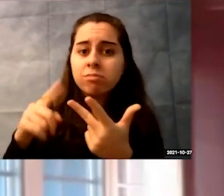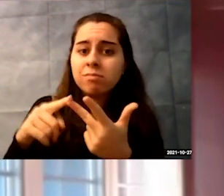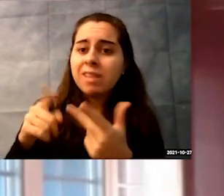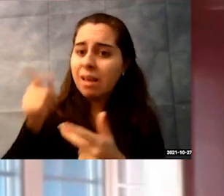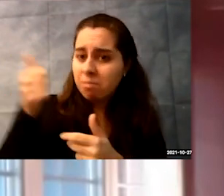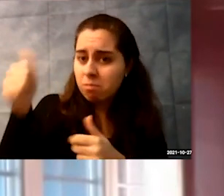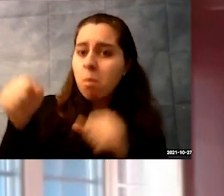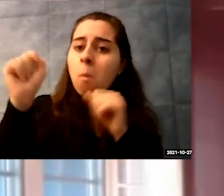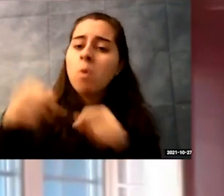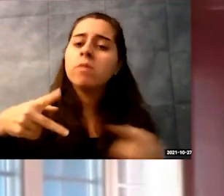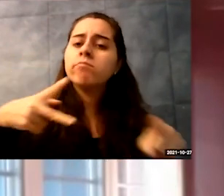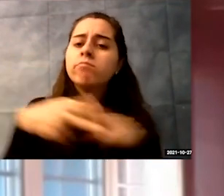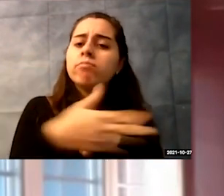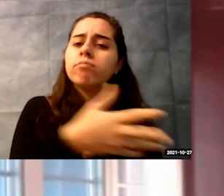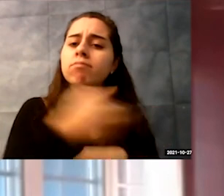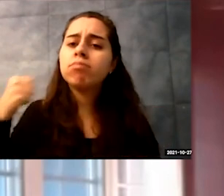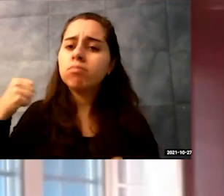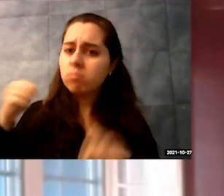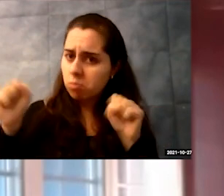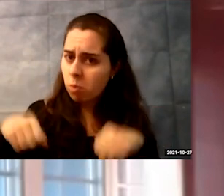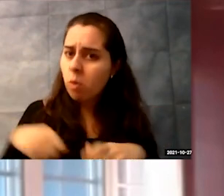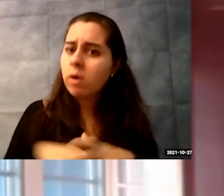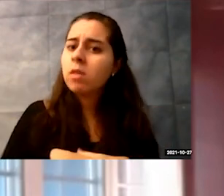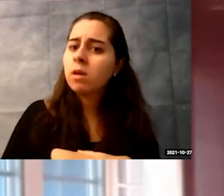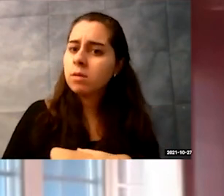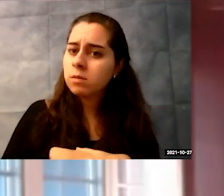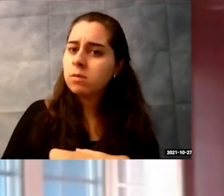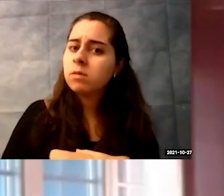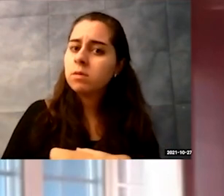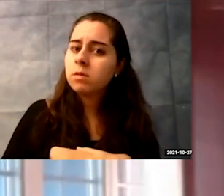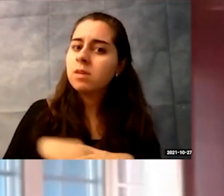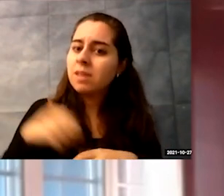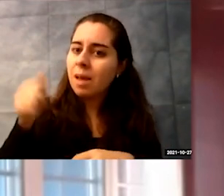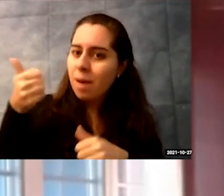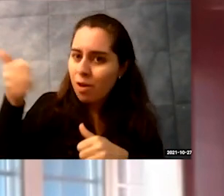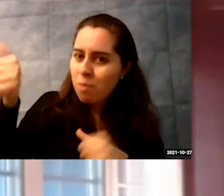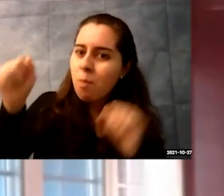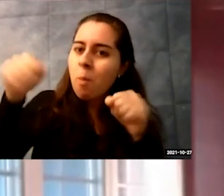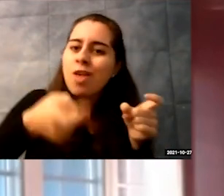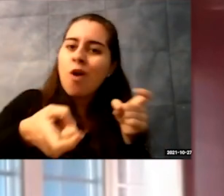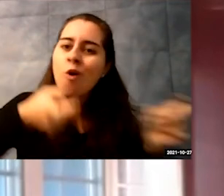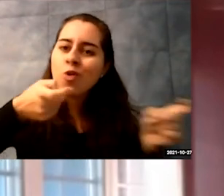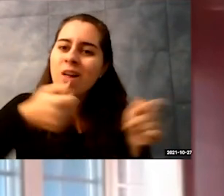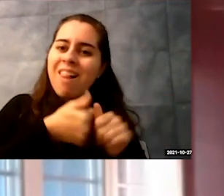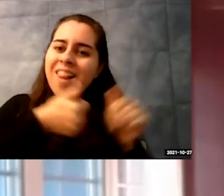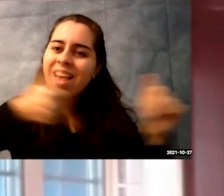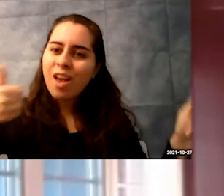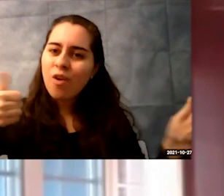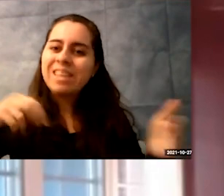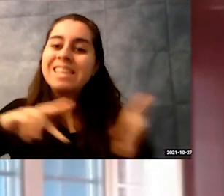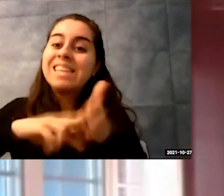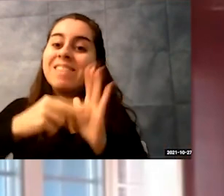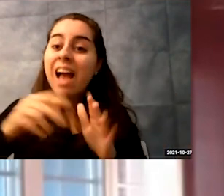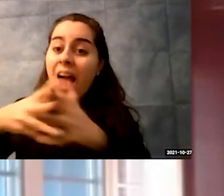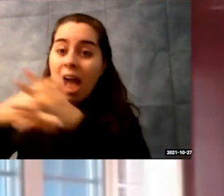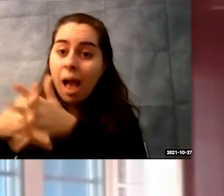lines. They can control a country from afar. So the independence today